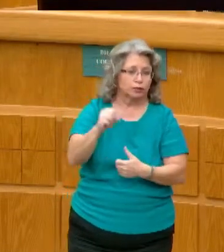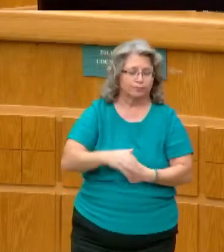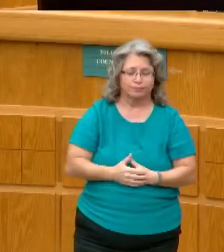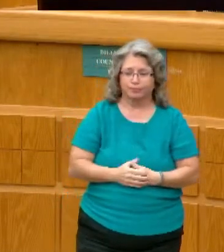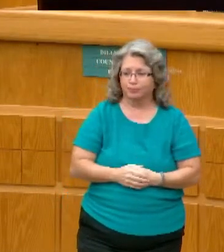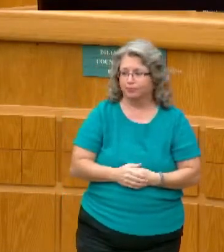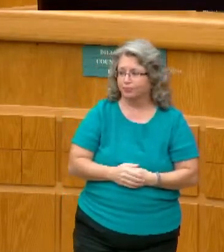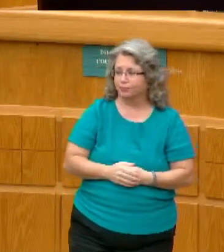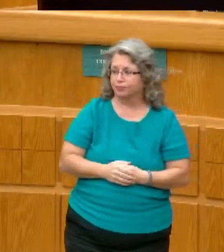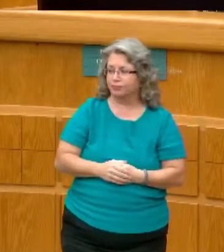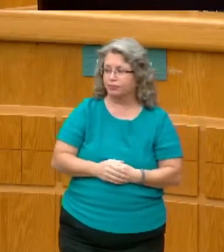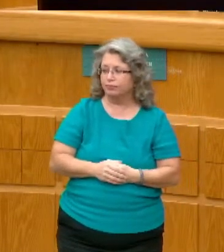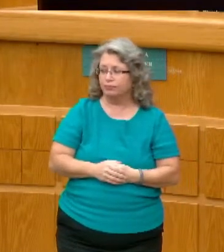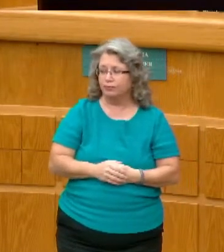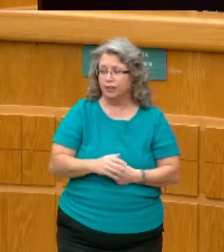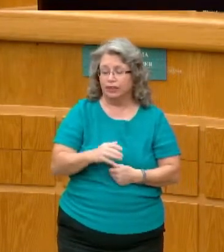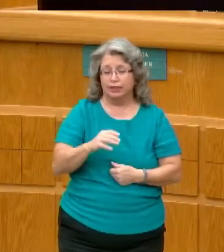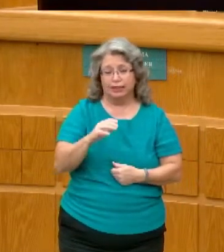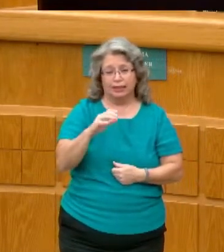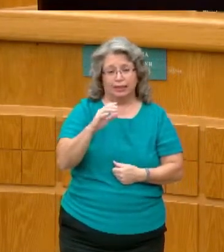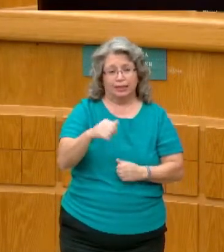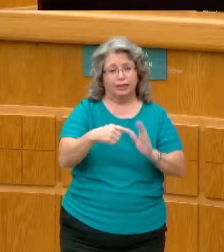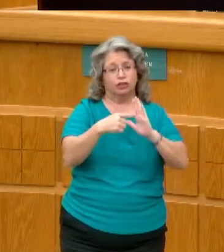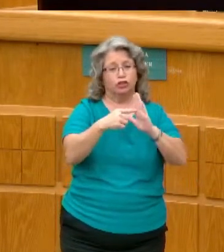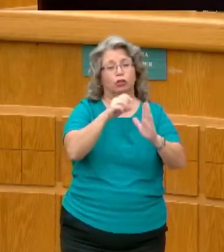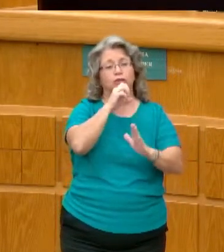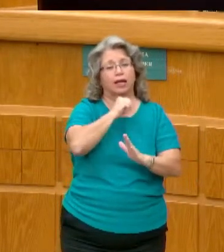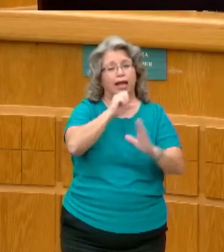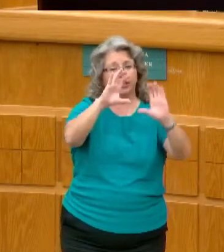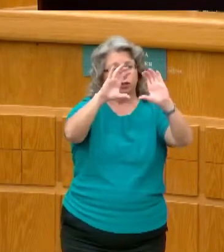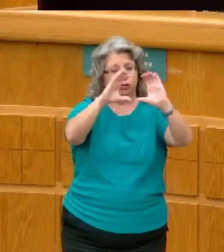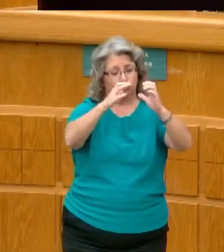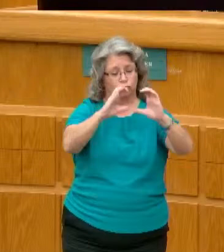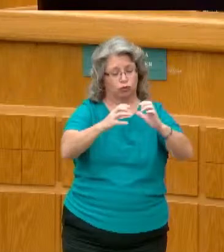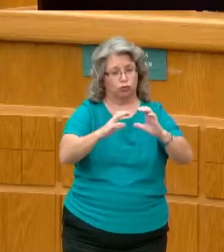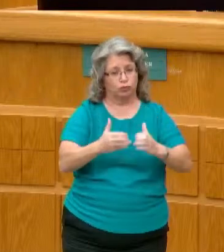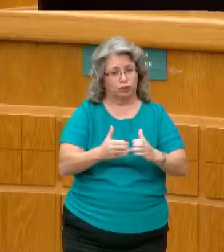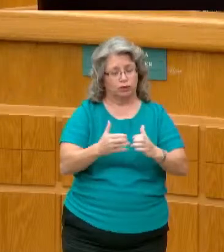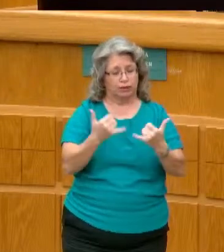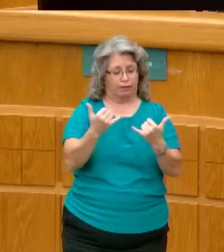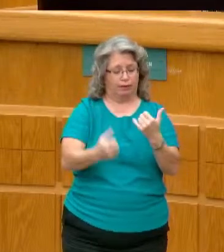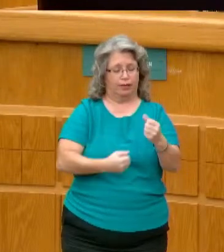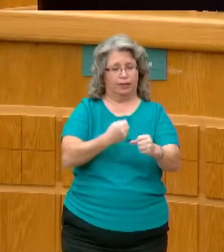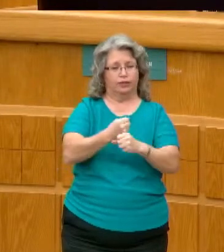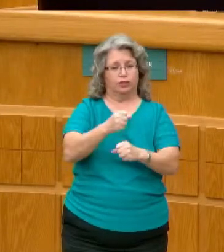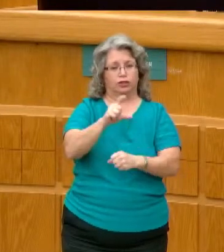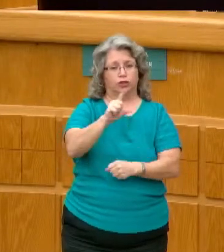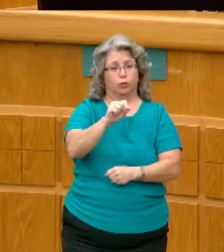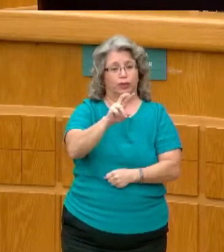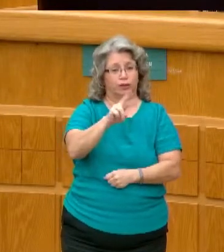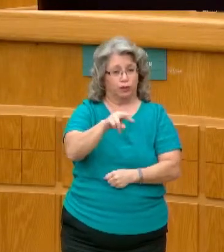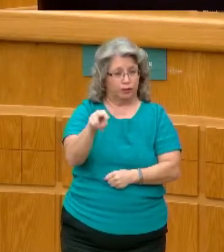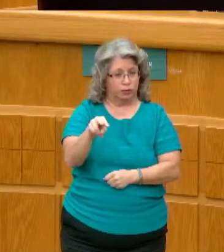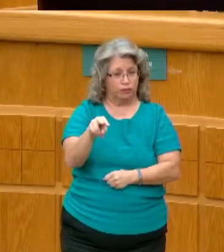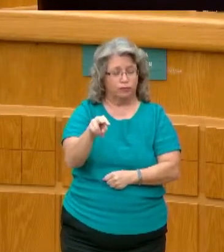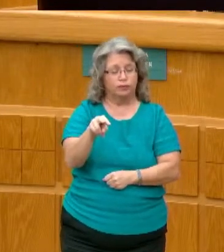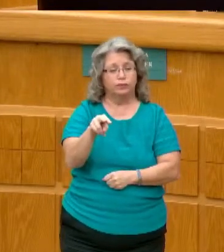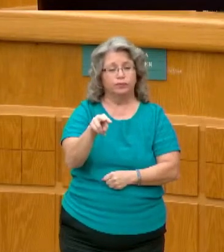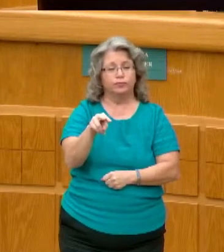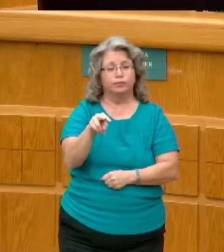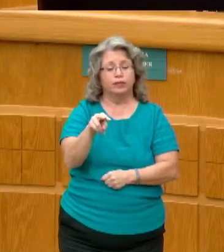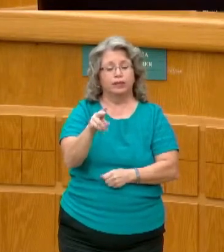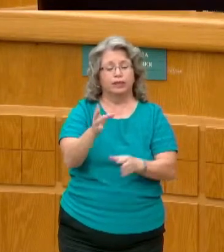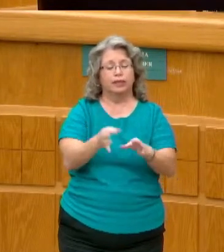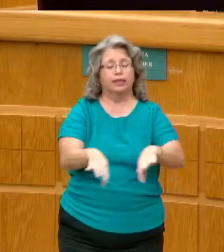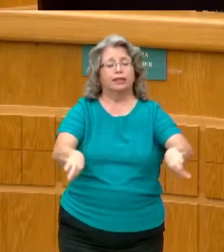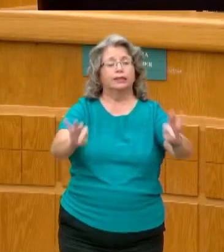an age breakdown of cases just for this year, for 2022. And what's really important to us here, something that we